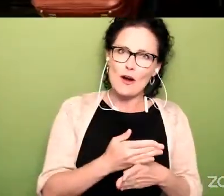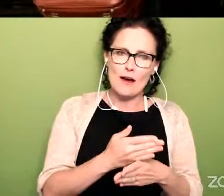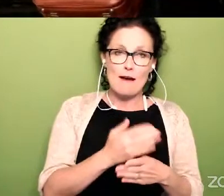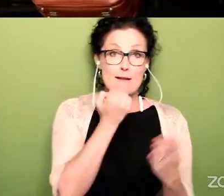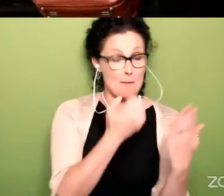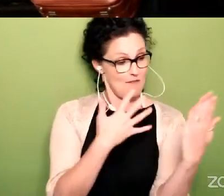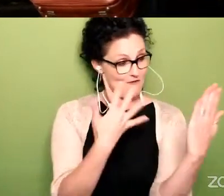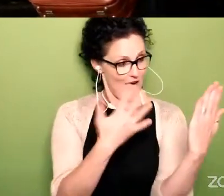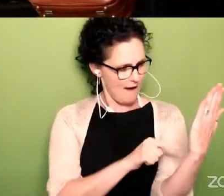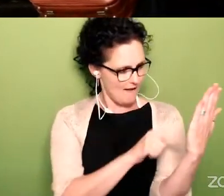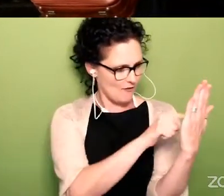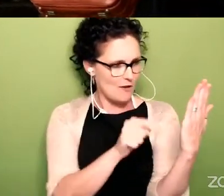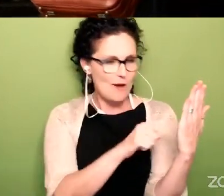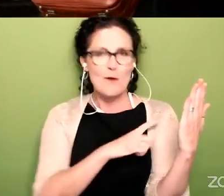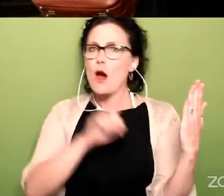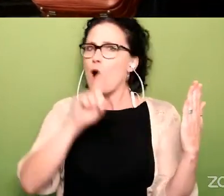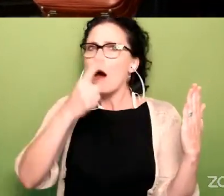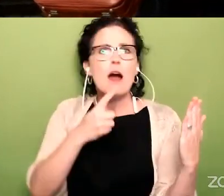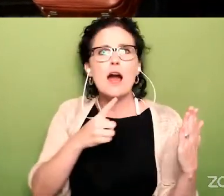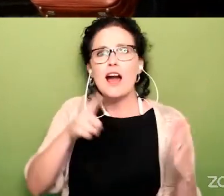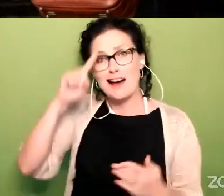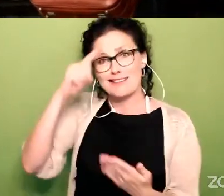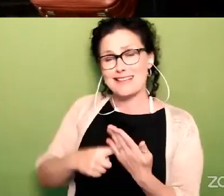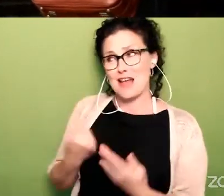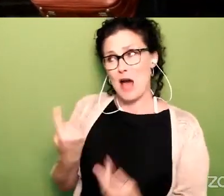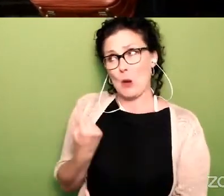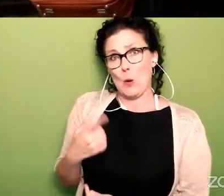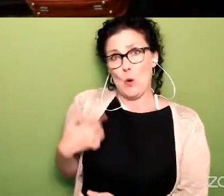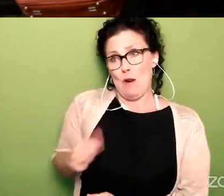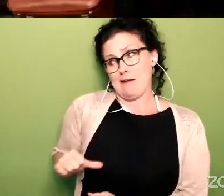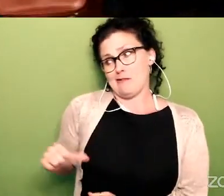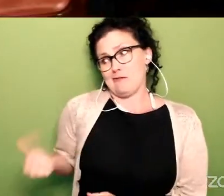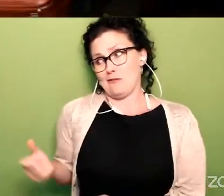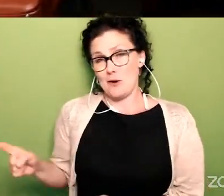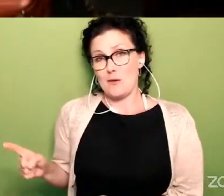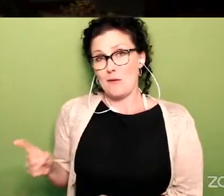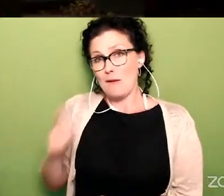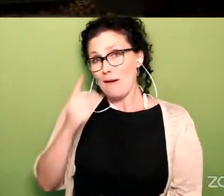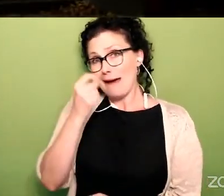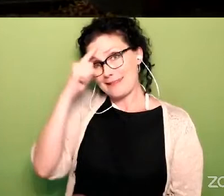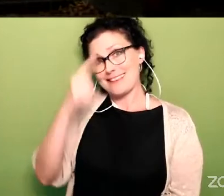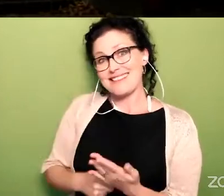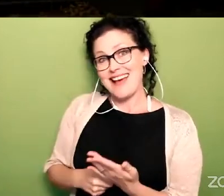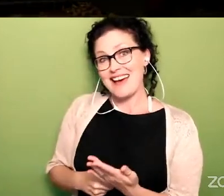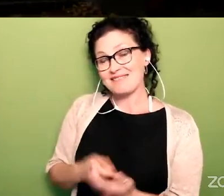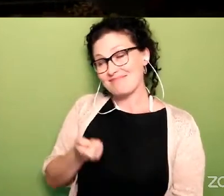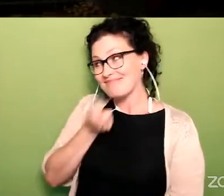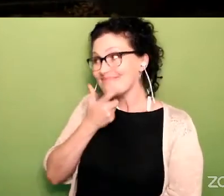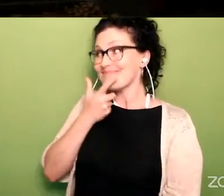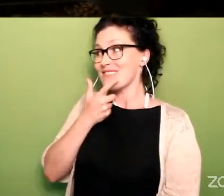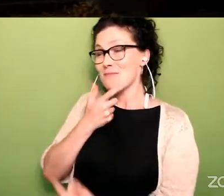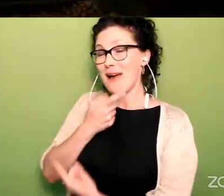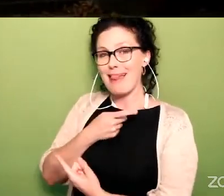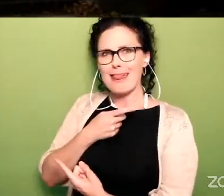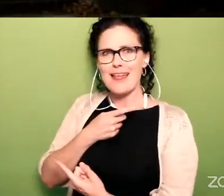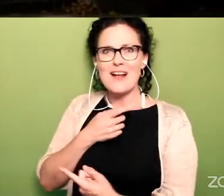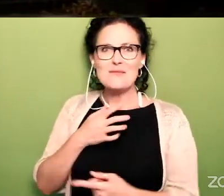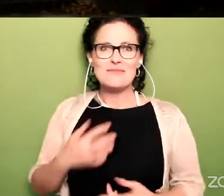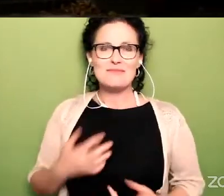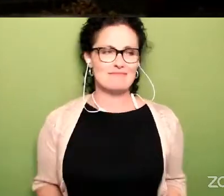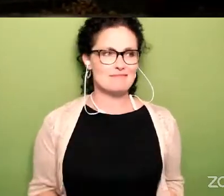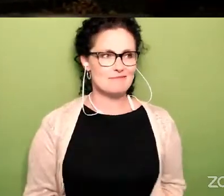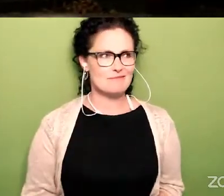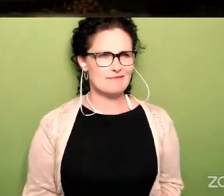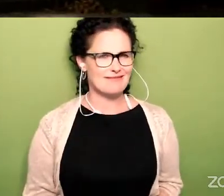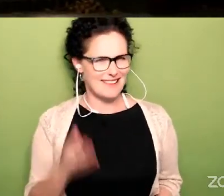does this mean, Gran? Grandmother. If I could tell you about my nanny. Mandeep, not now.